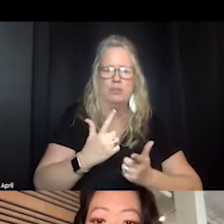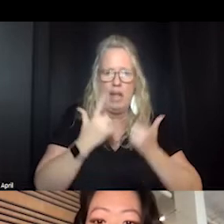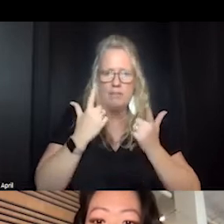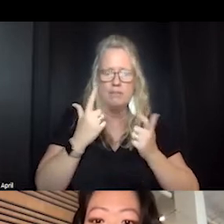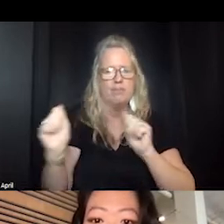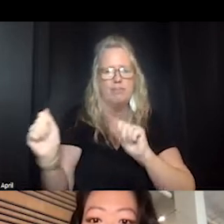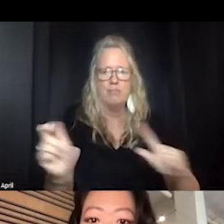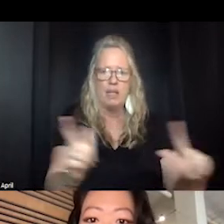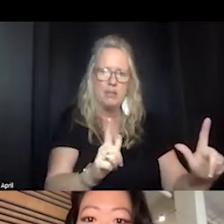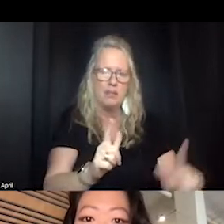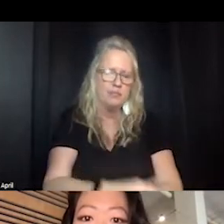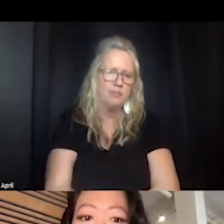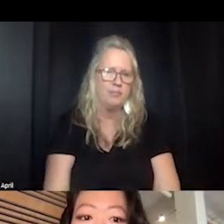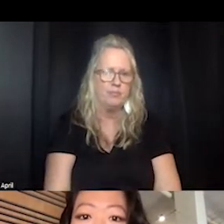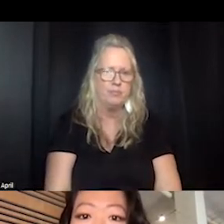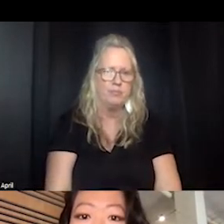slide.